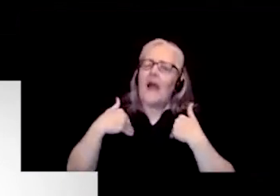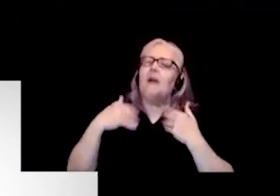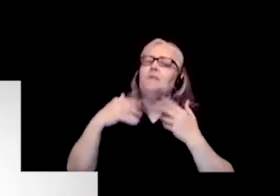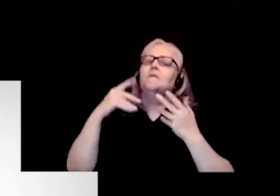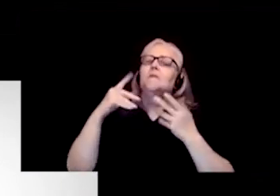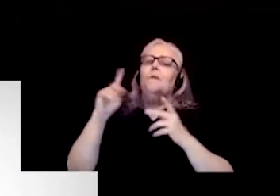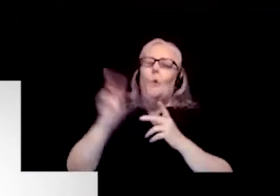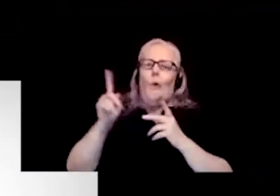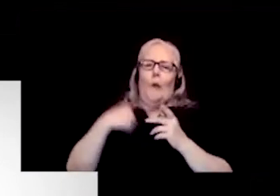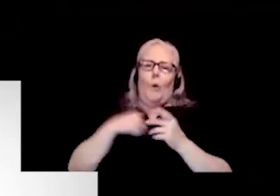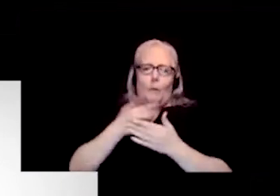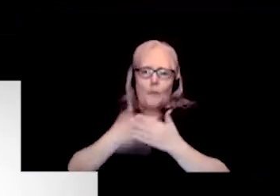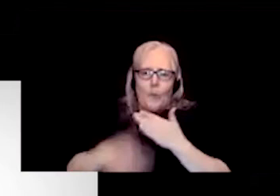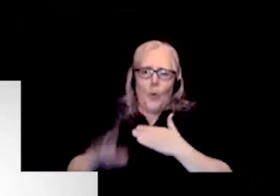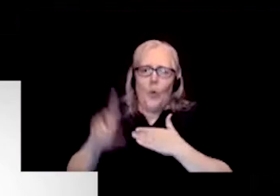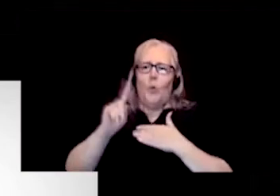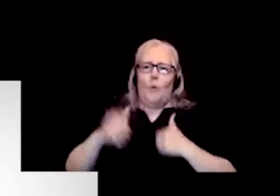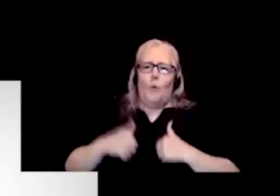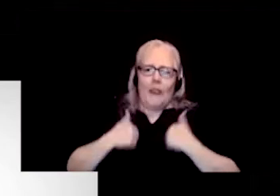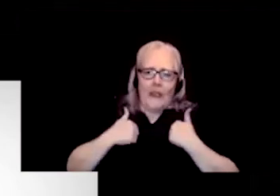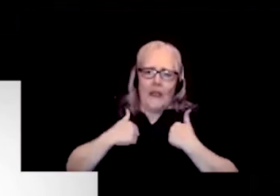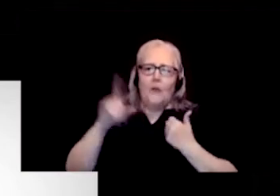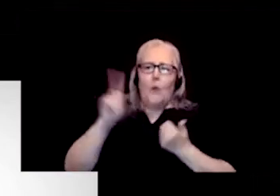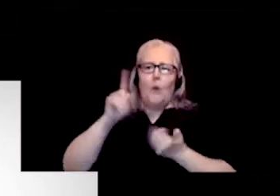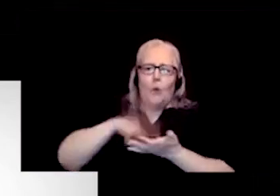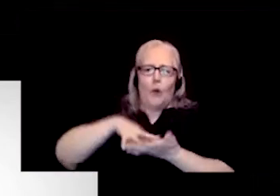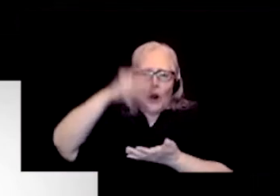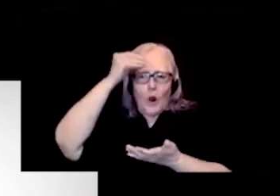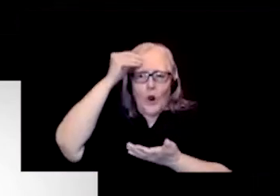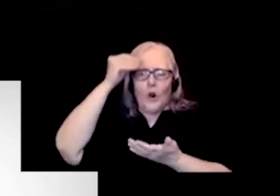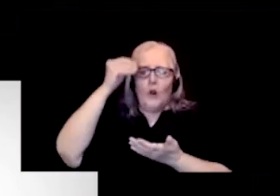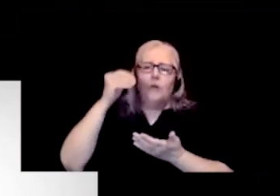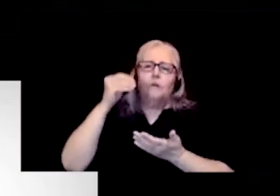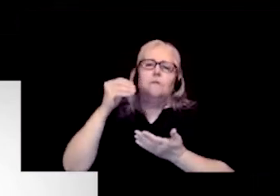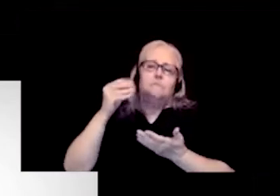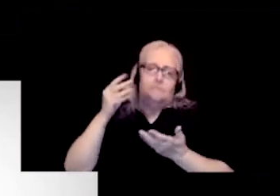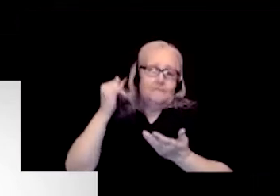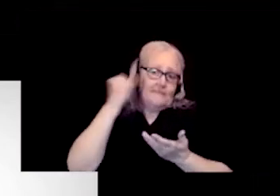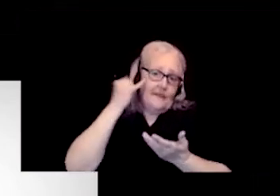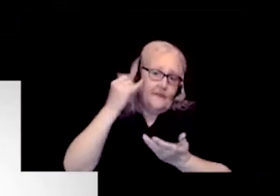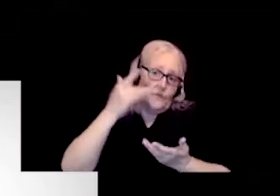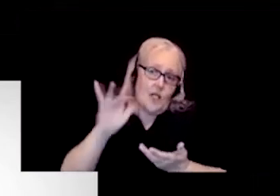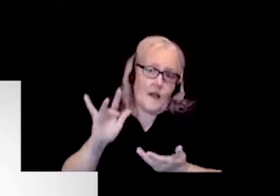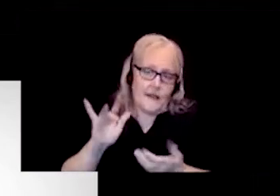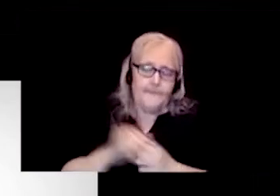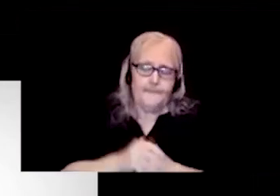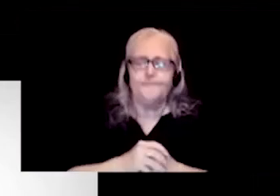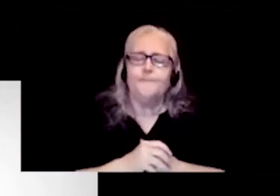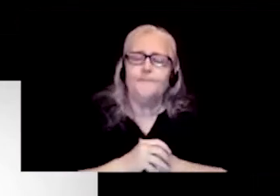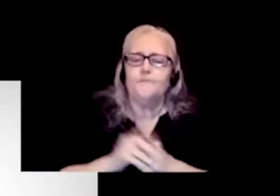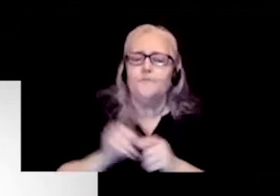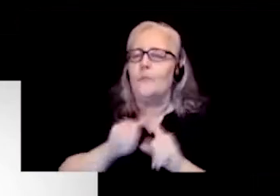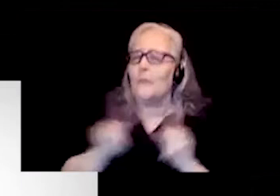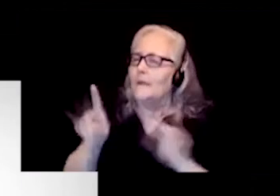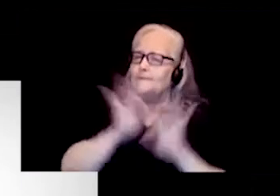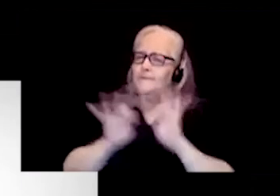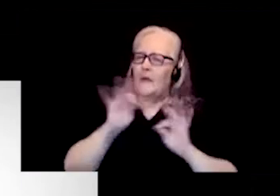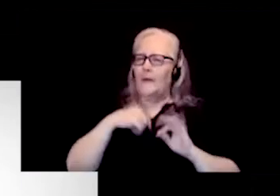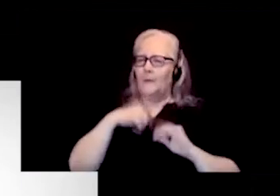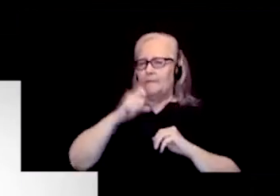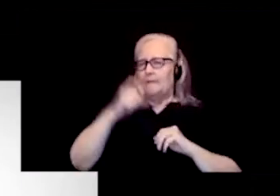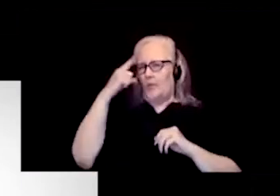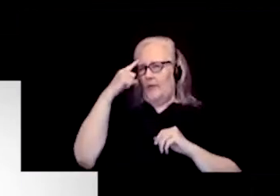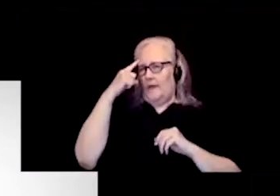live, we are educated in, and we work in, if we're lucky enough, right? But the question we should be asking is, how did